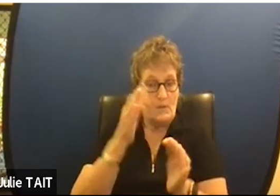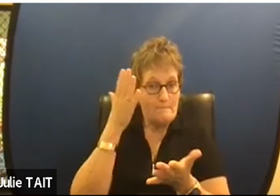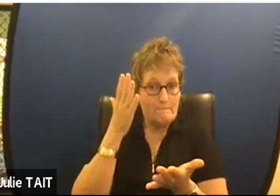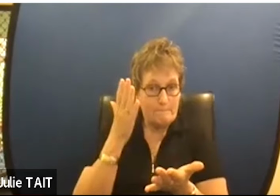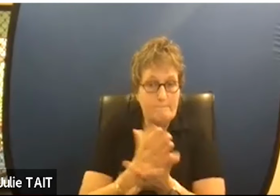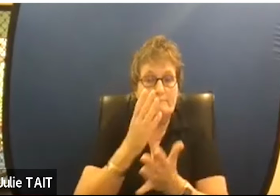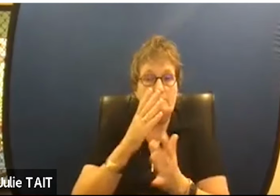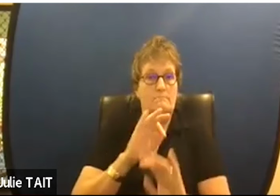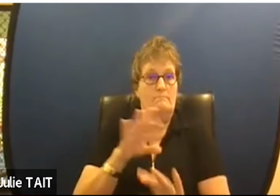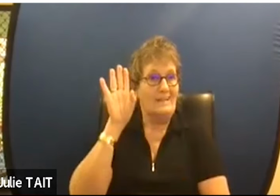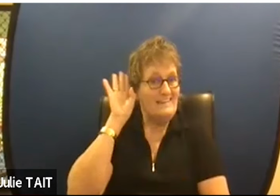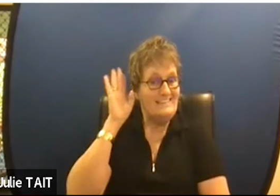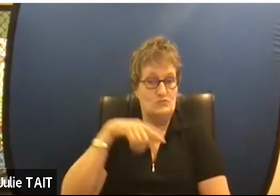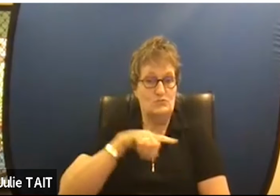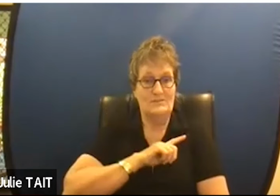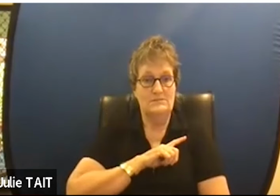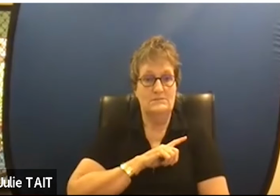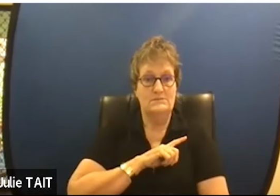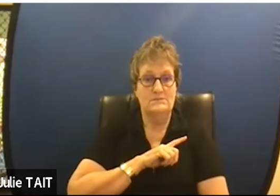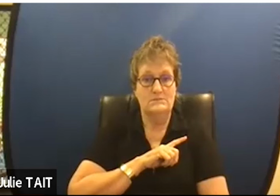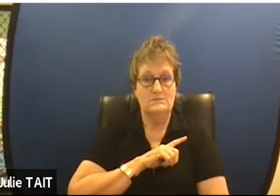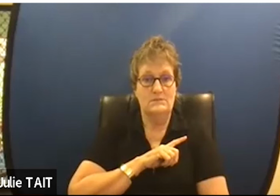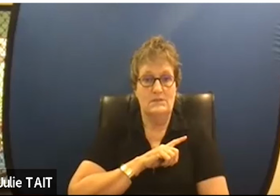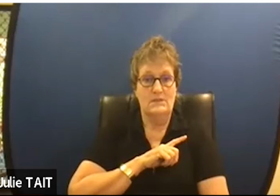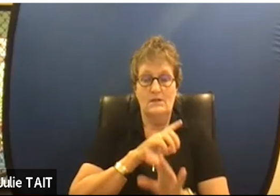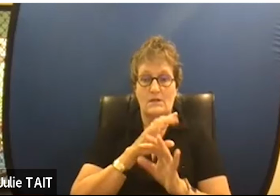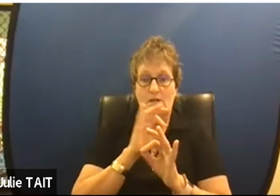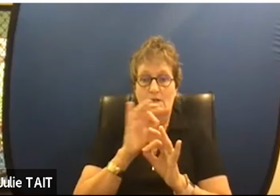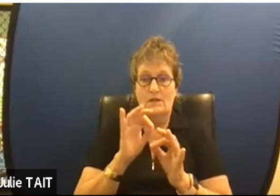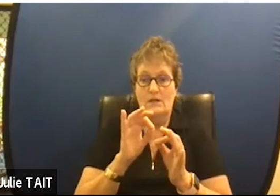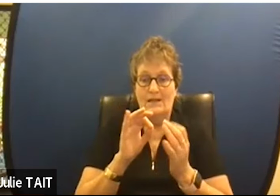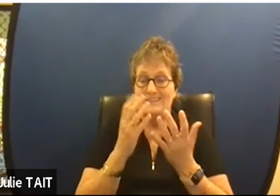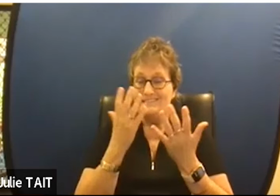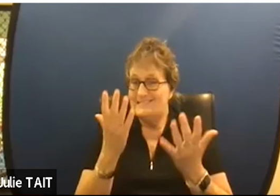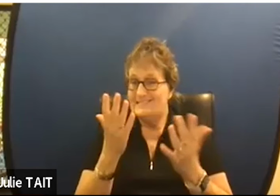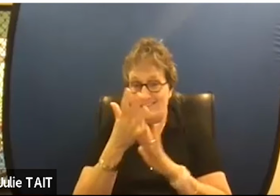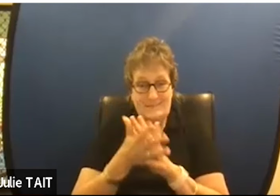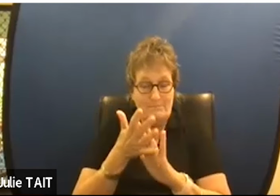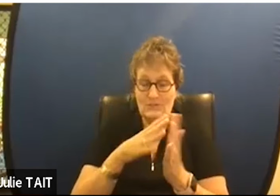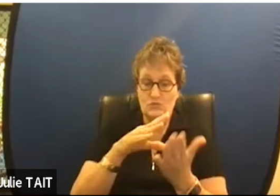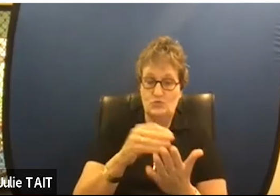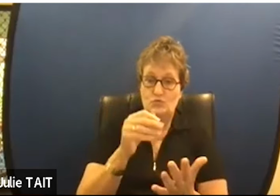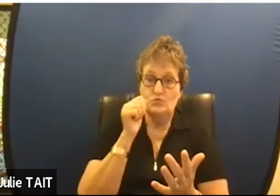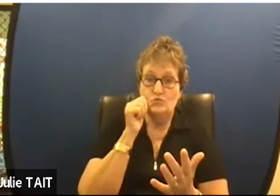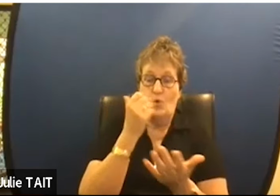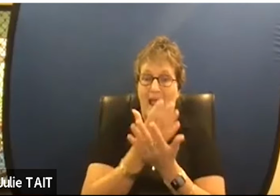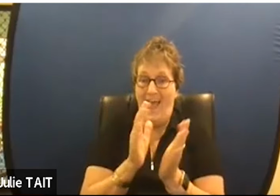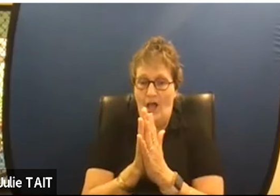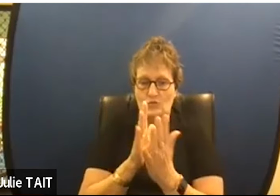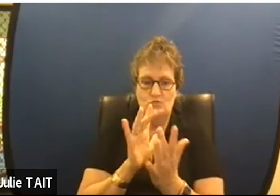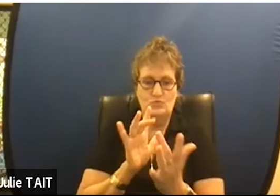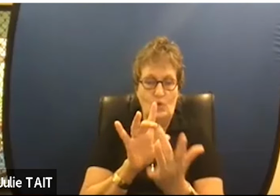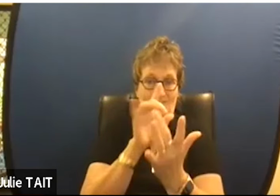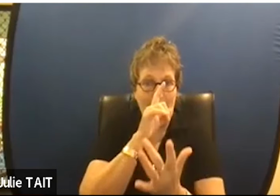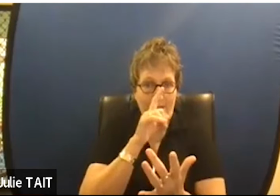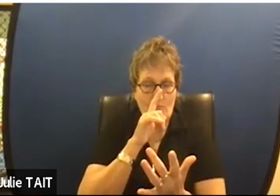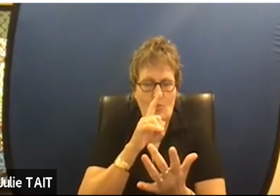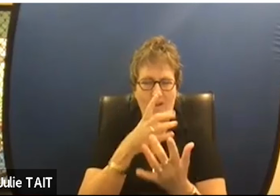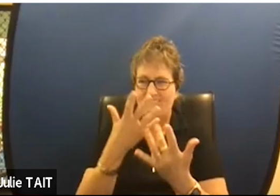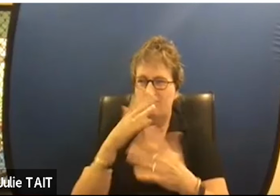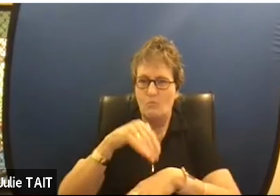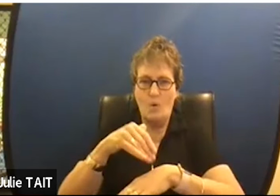administrative facilities online does not guarantee that students will know how to contact or who to contact if a concern arises. So these